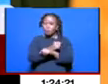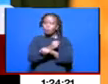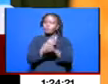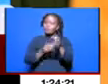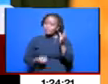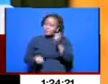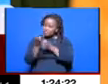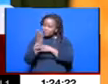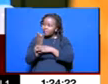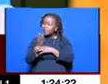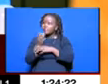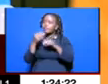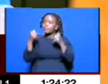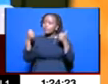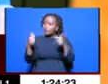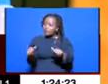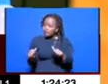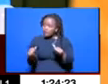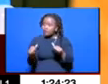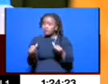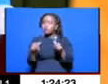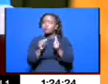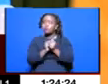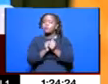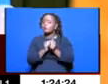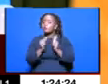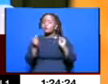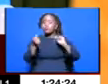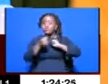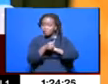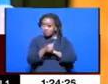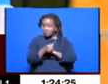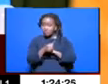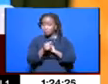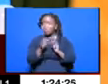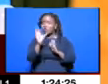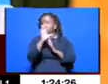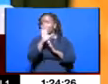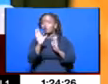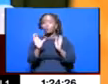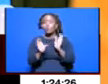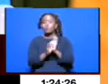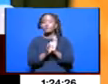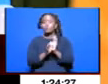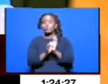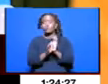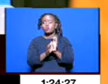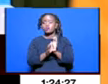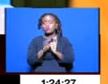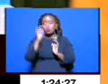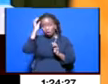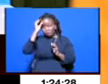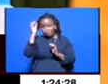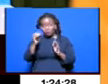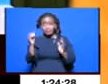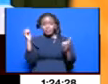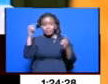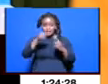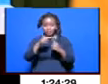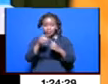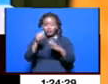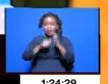what is referred to as a popular initiative under Article